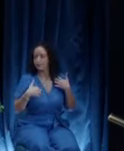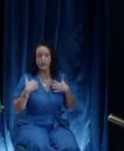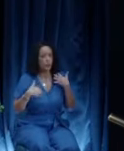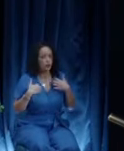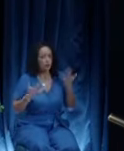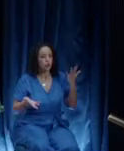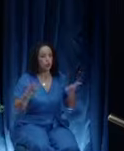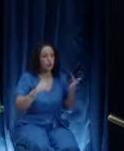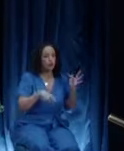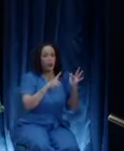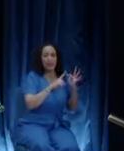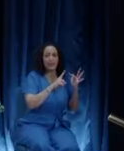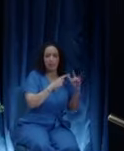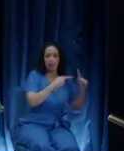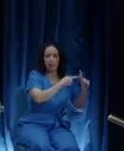thing.